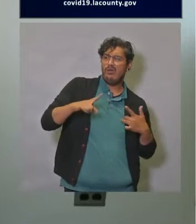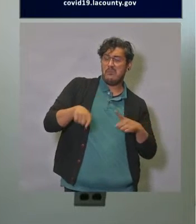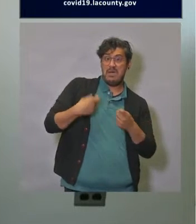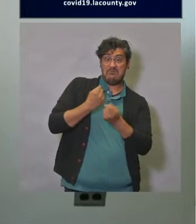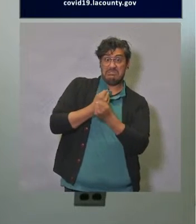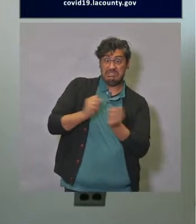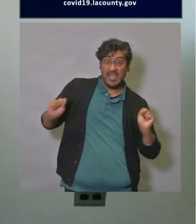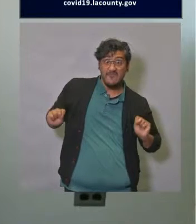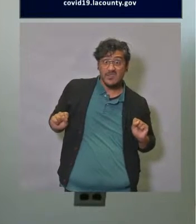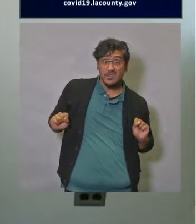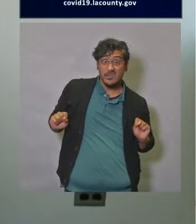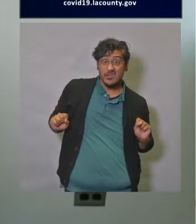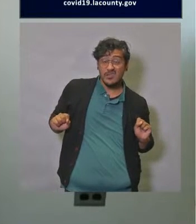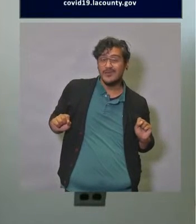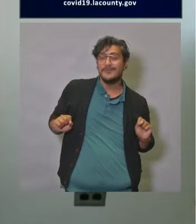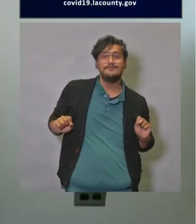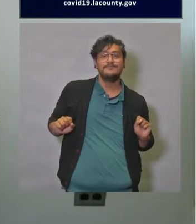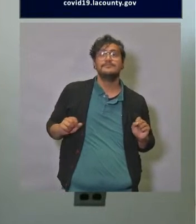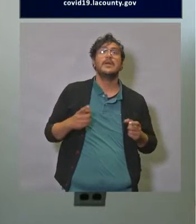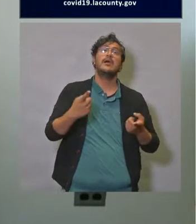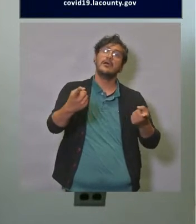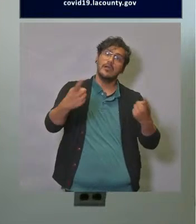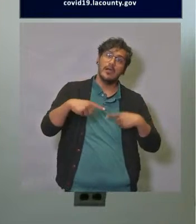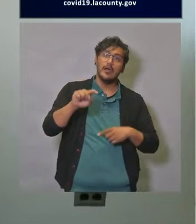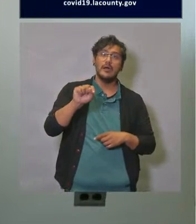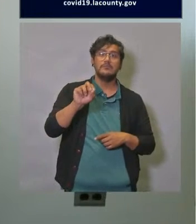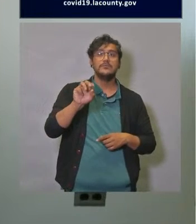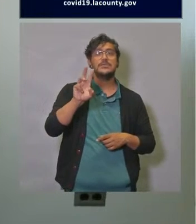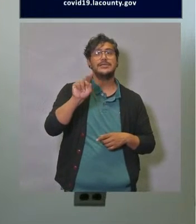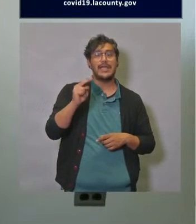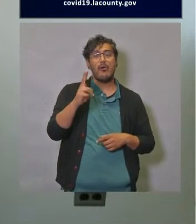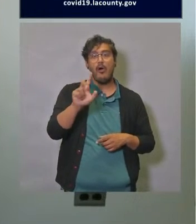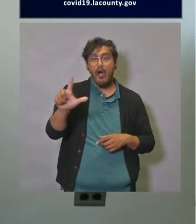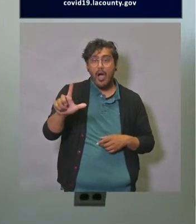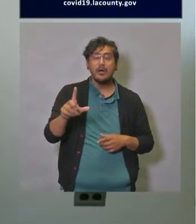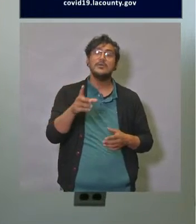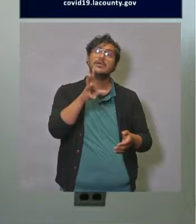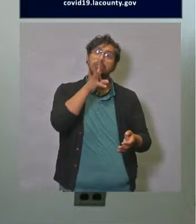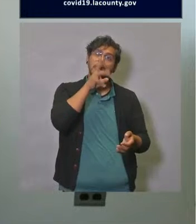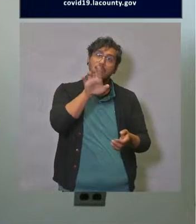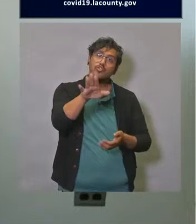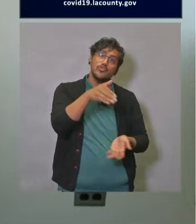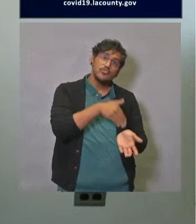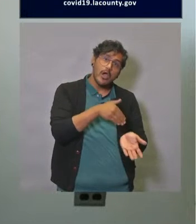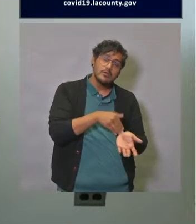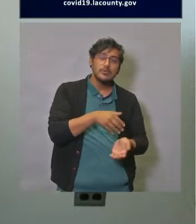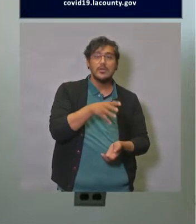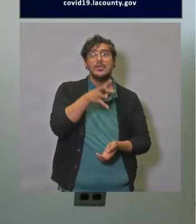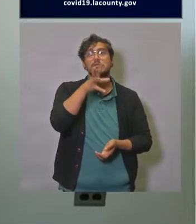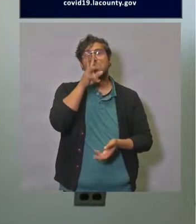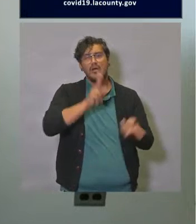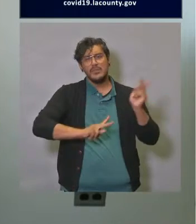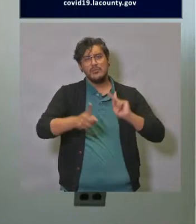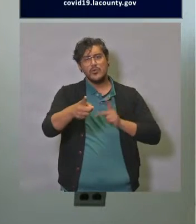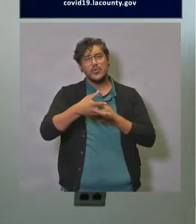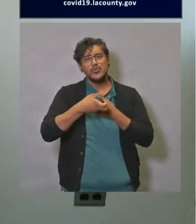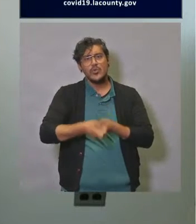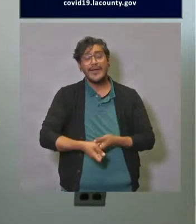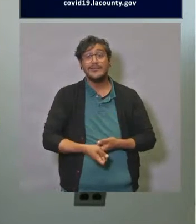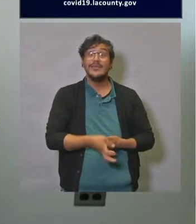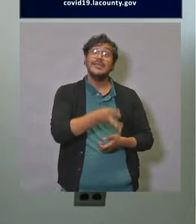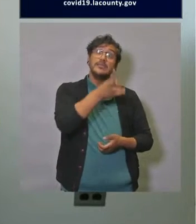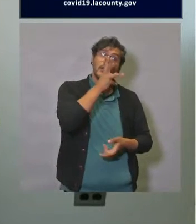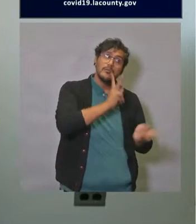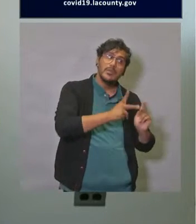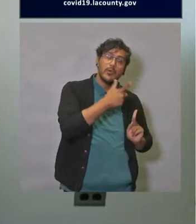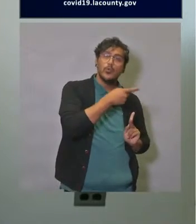overall, participate in our town halls, talk to your provider, talk to people you trust in your communities, talk to people who are already